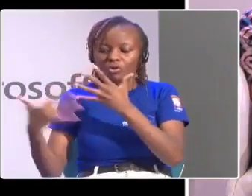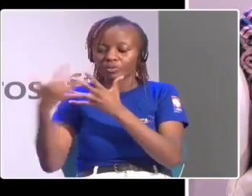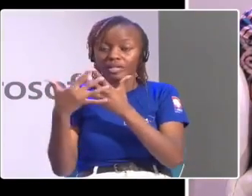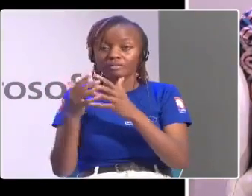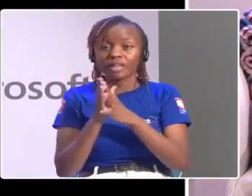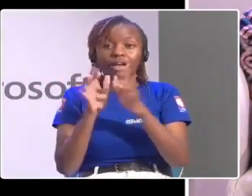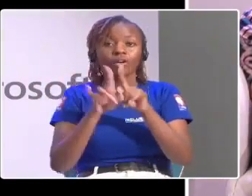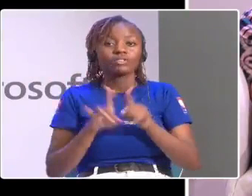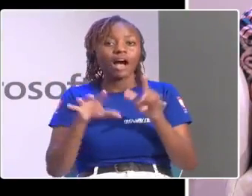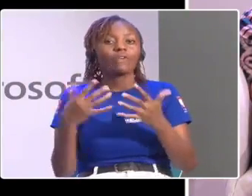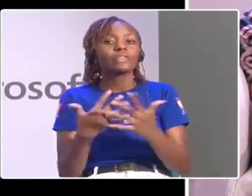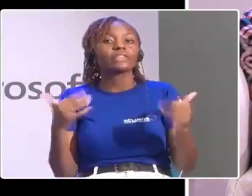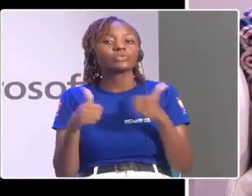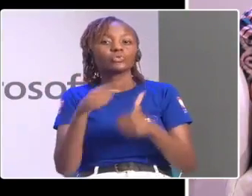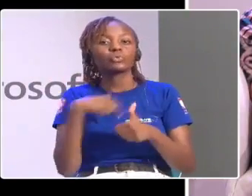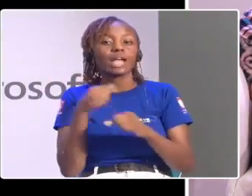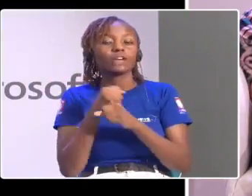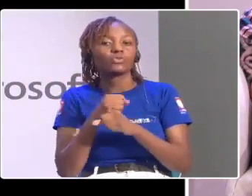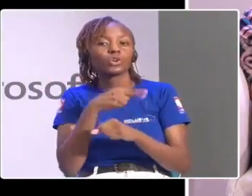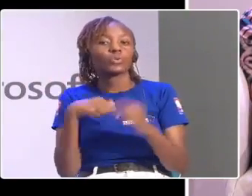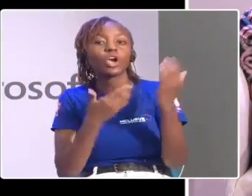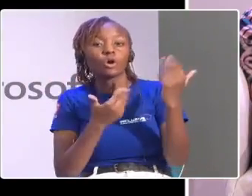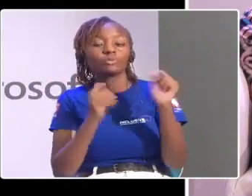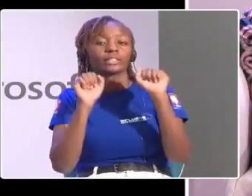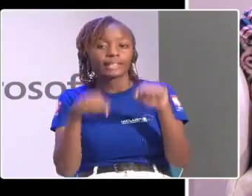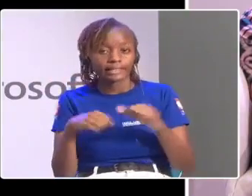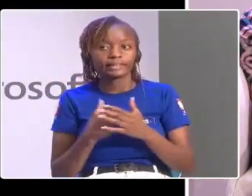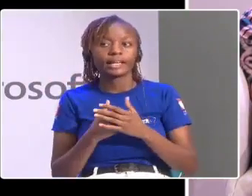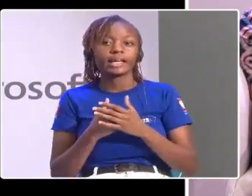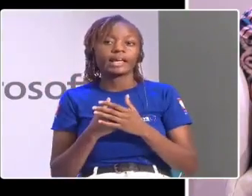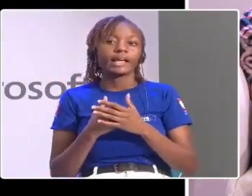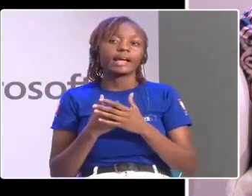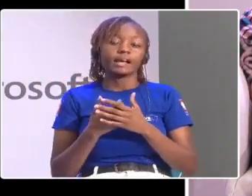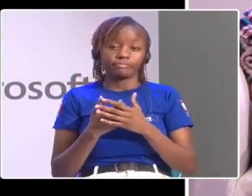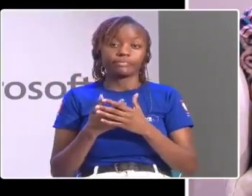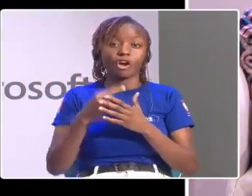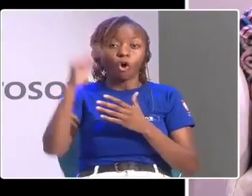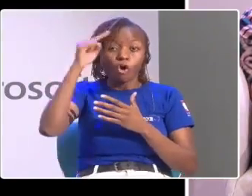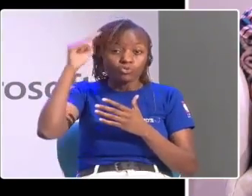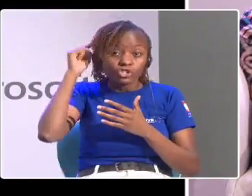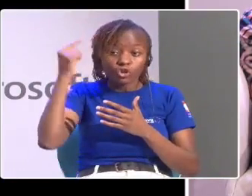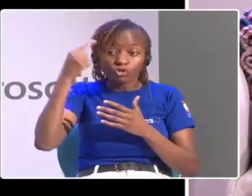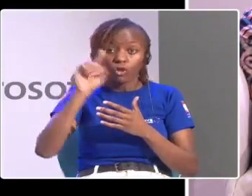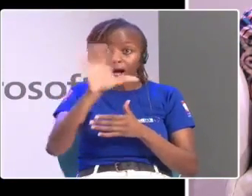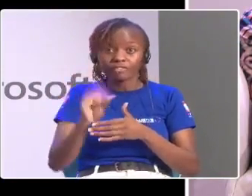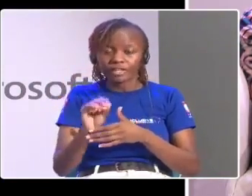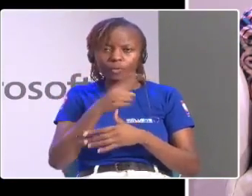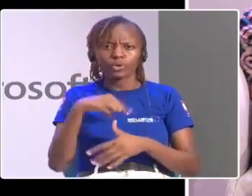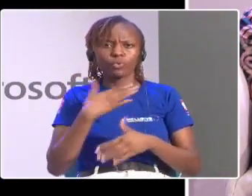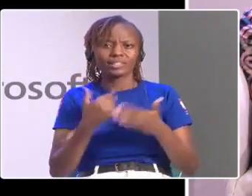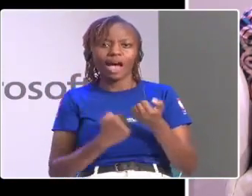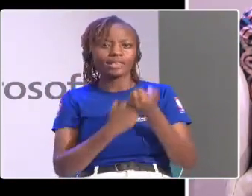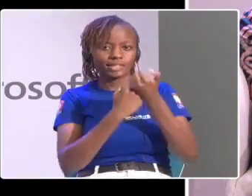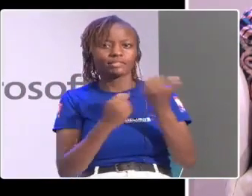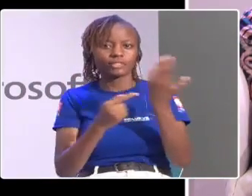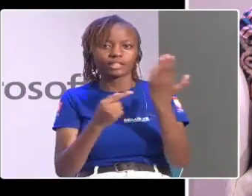in terms of things that we're doing that we hope will be of benefit to Africa, we want our assistive technologies to be available